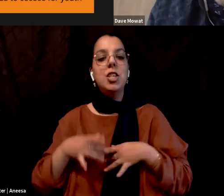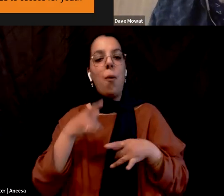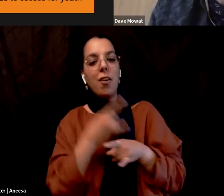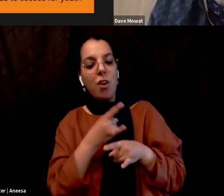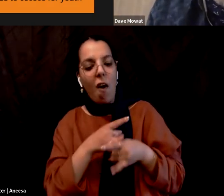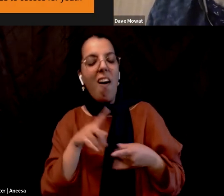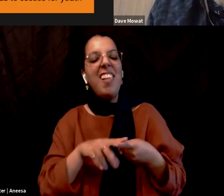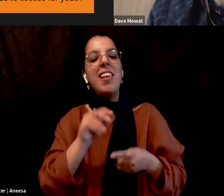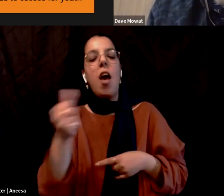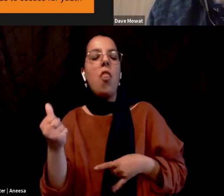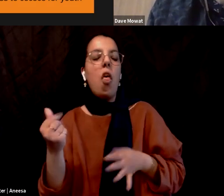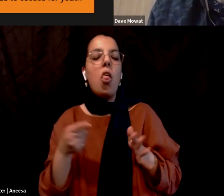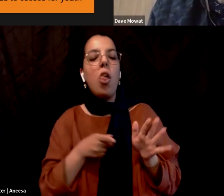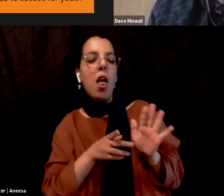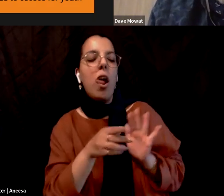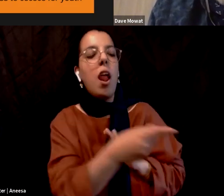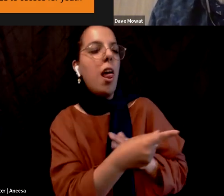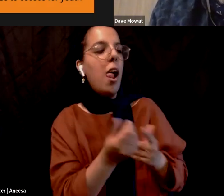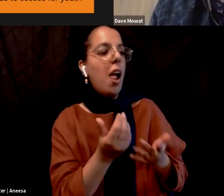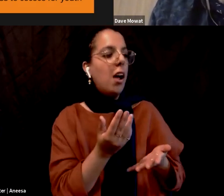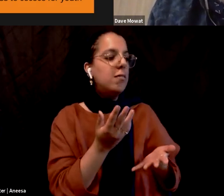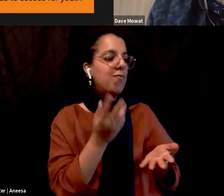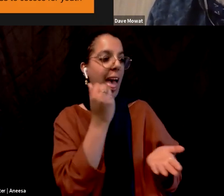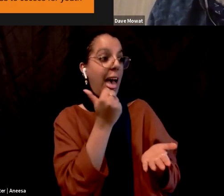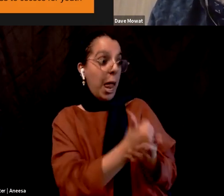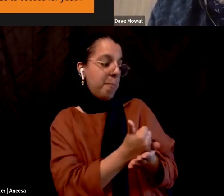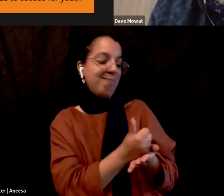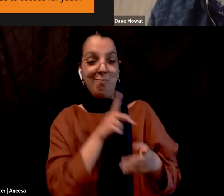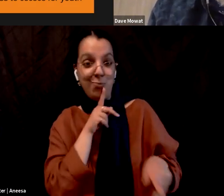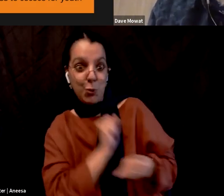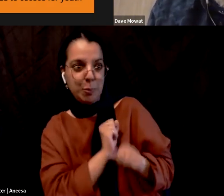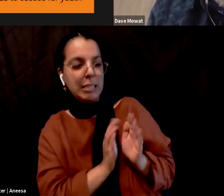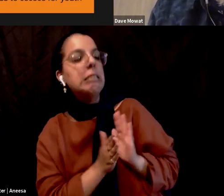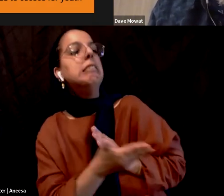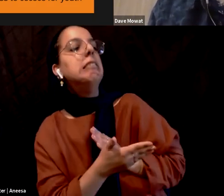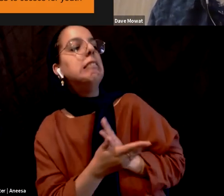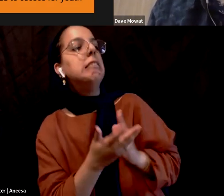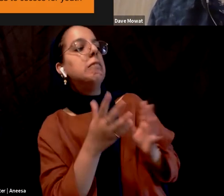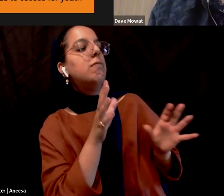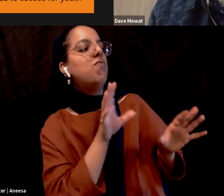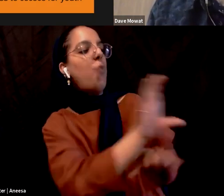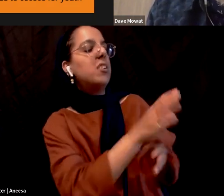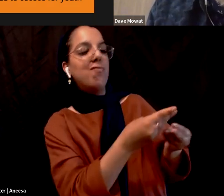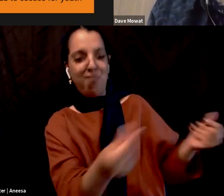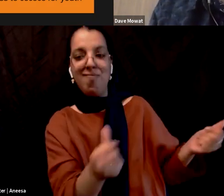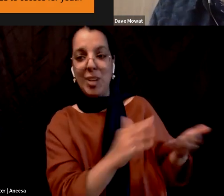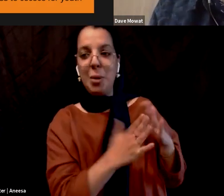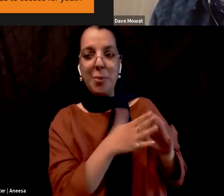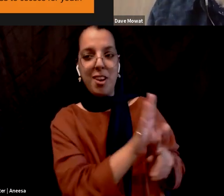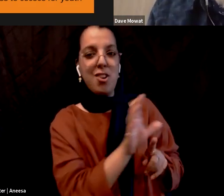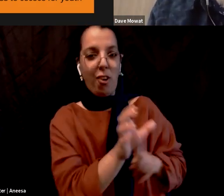things that were used to try to break down the communities. You know, in the West, it